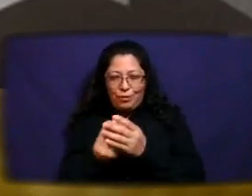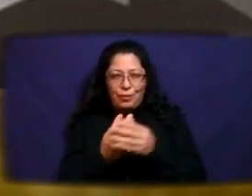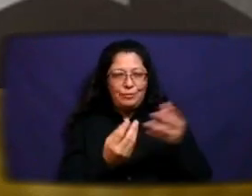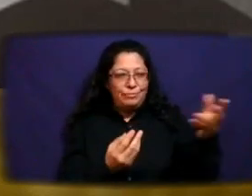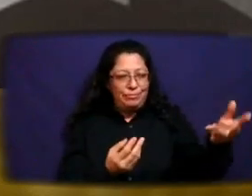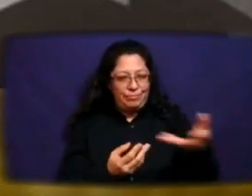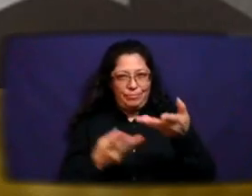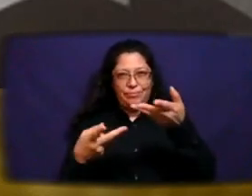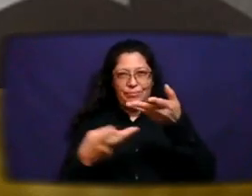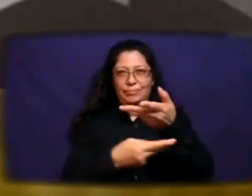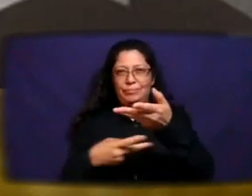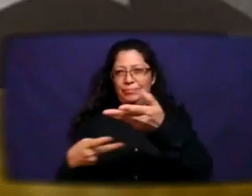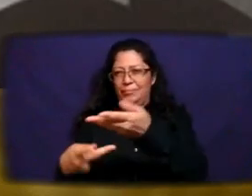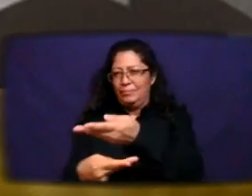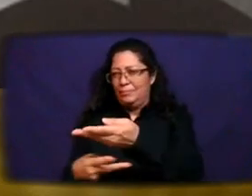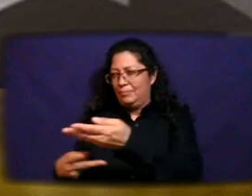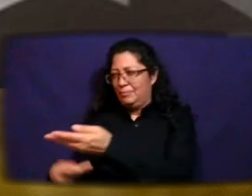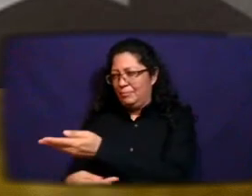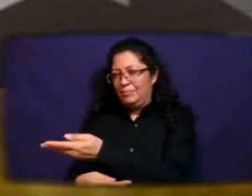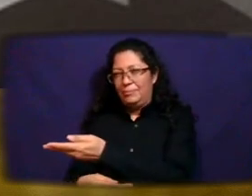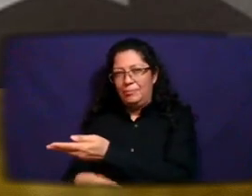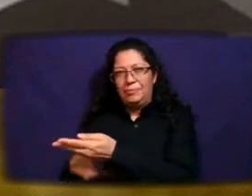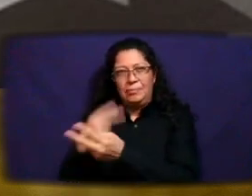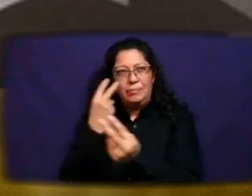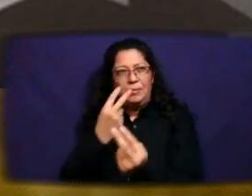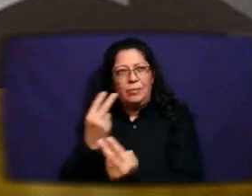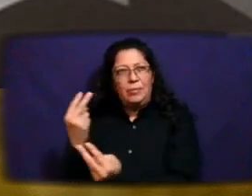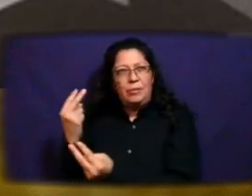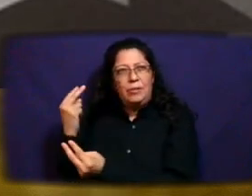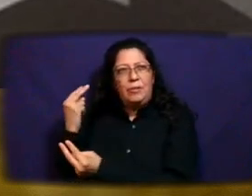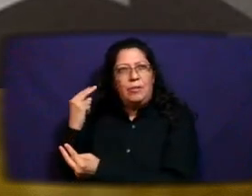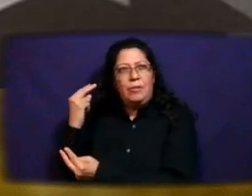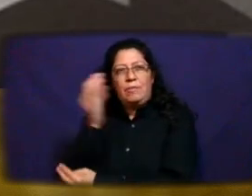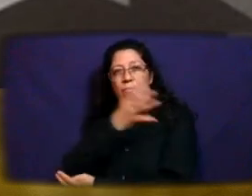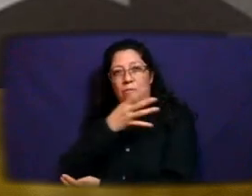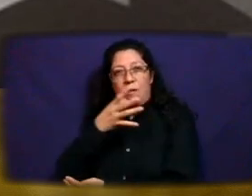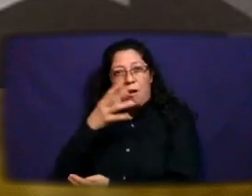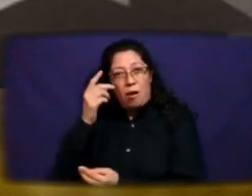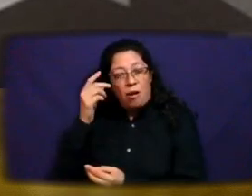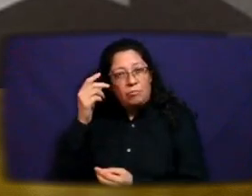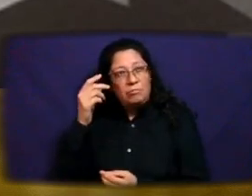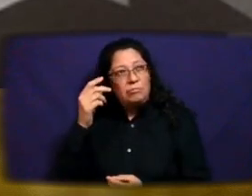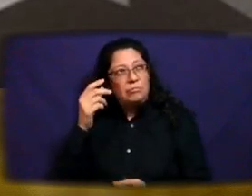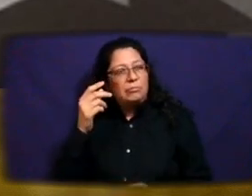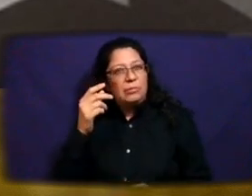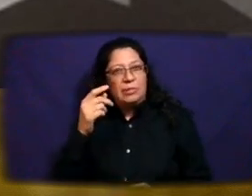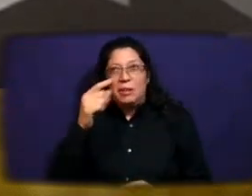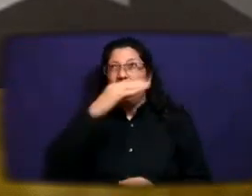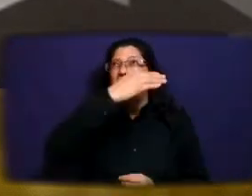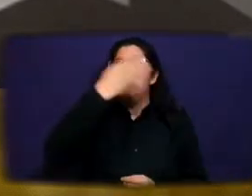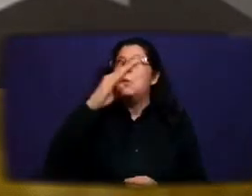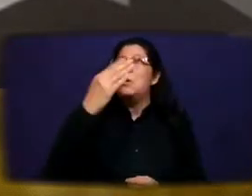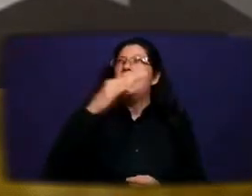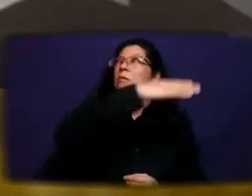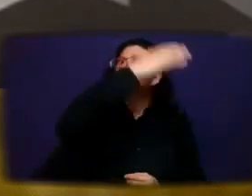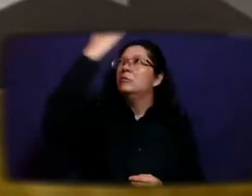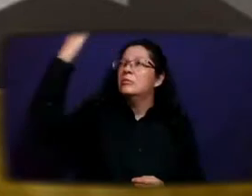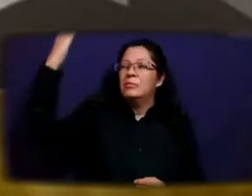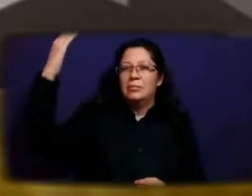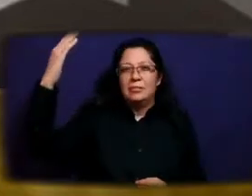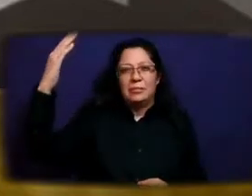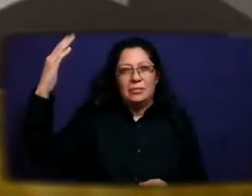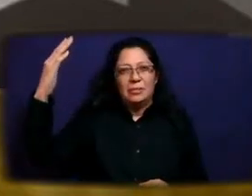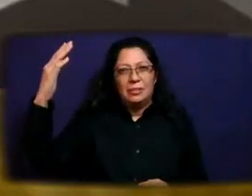She remembers the farm. Sky blue, day clear, a walnut